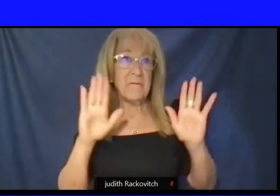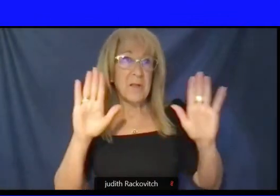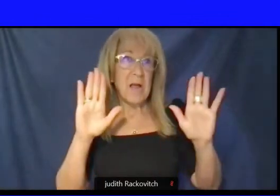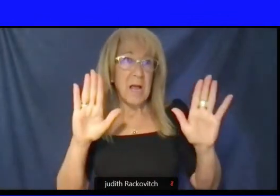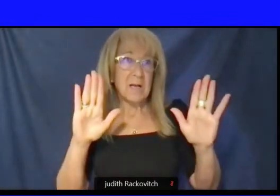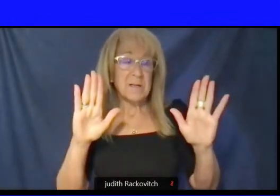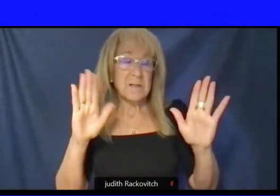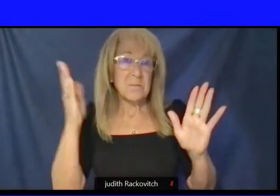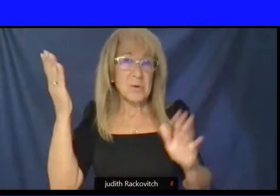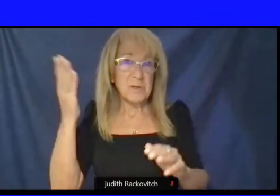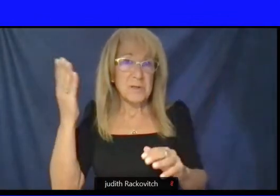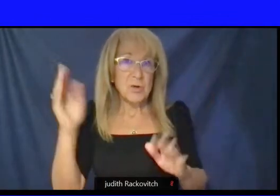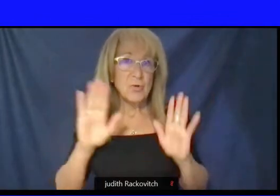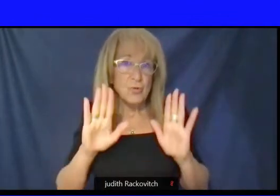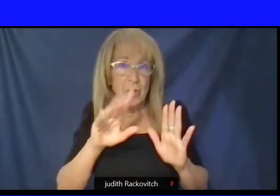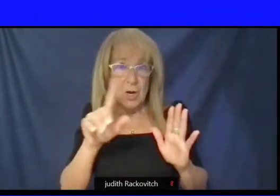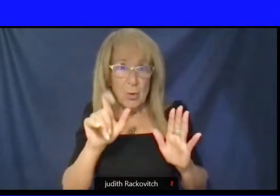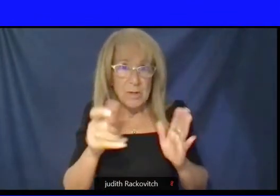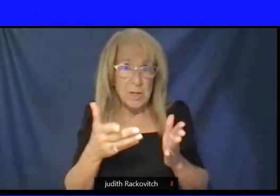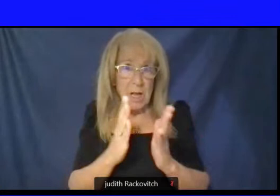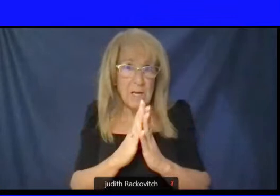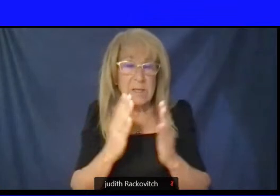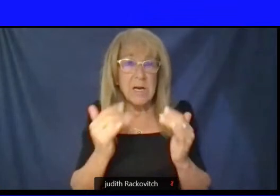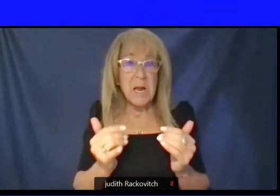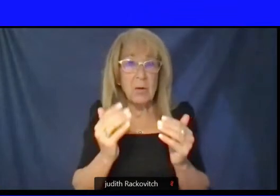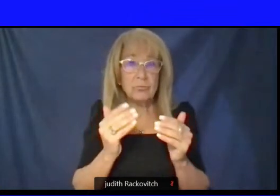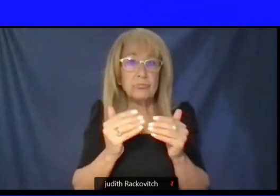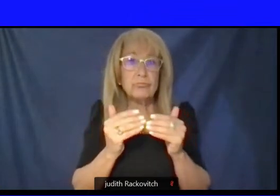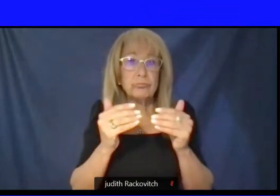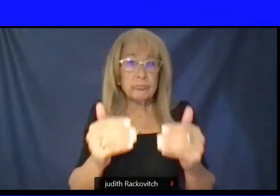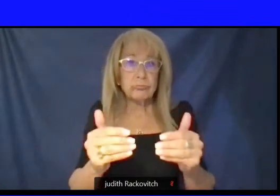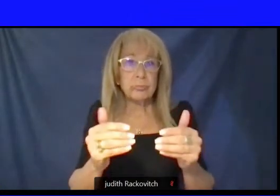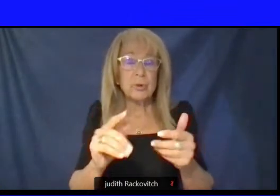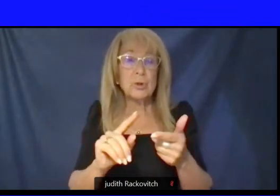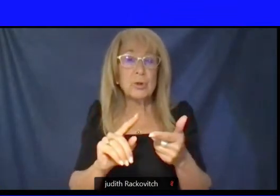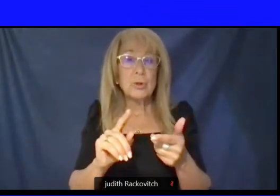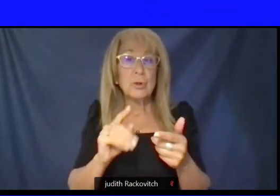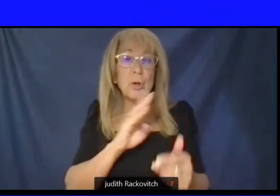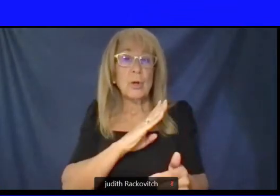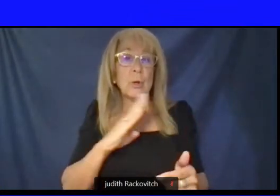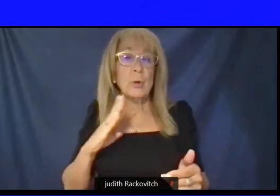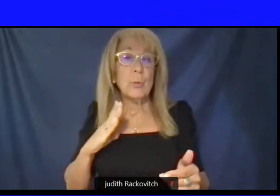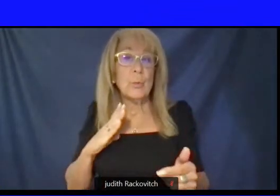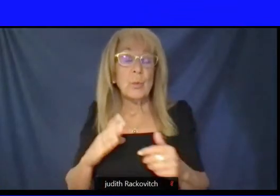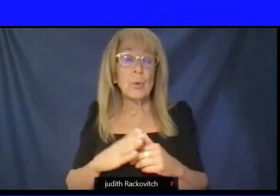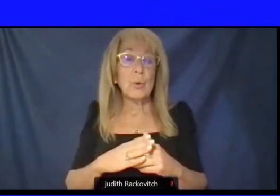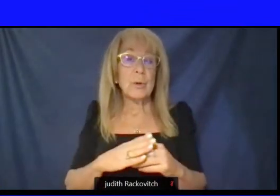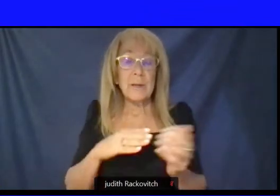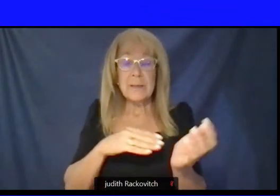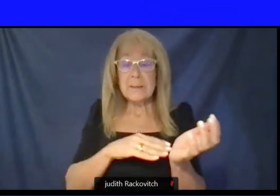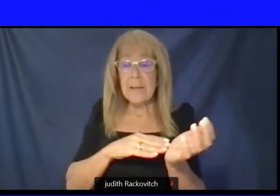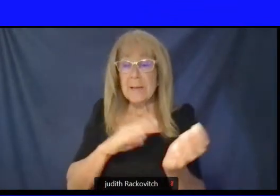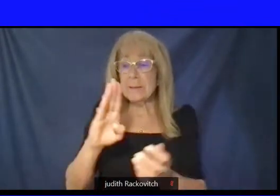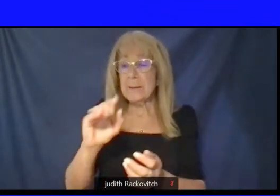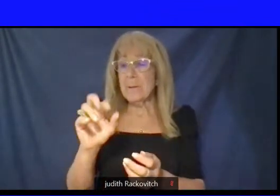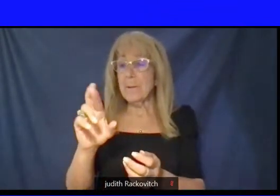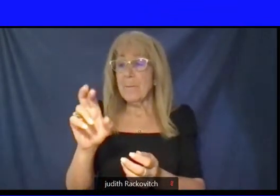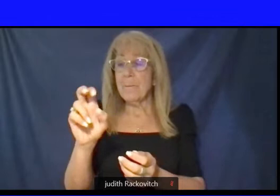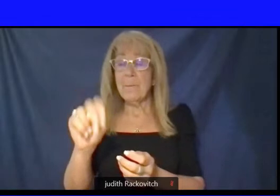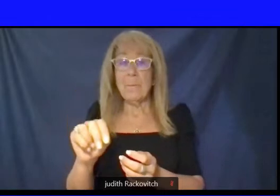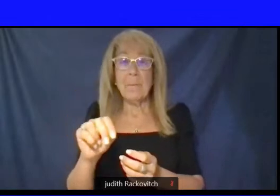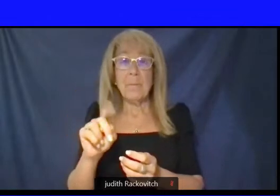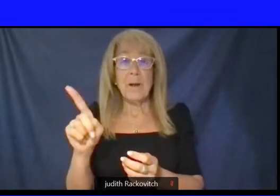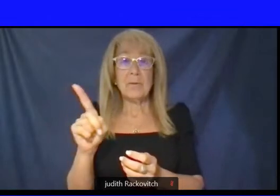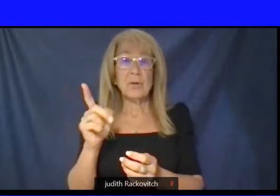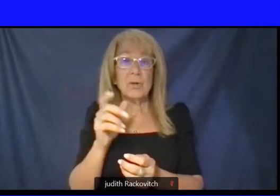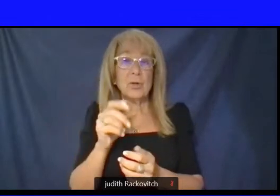with people, the experts using esketamine for retractable depression.